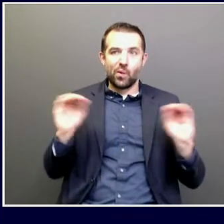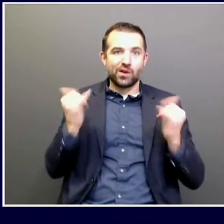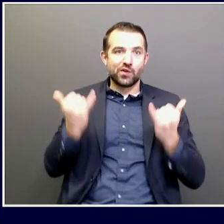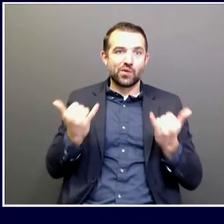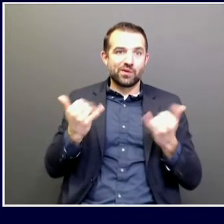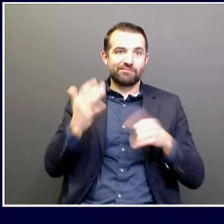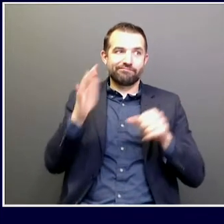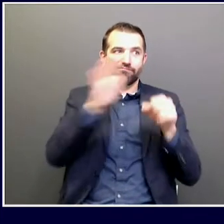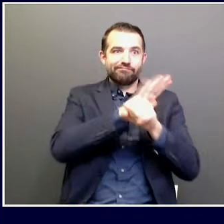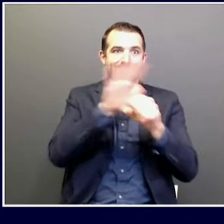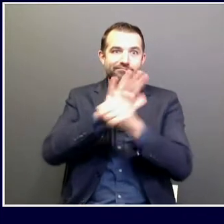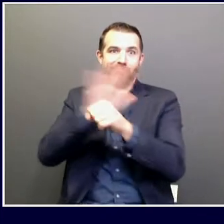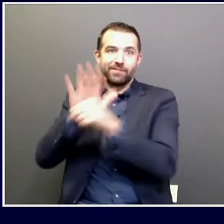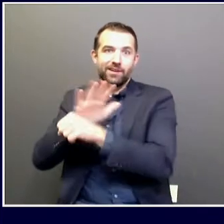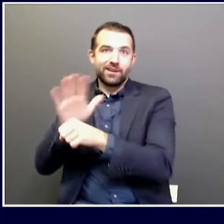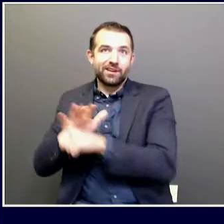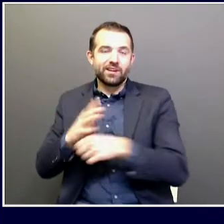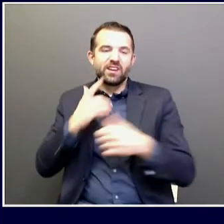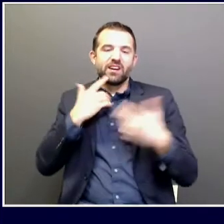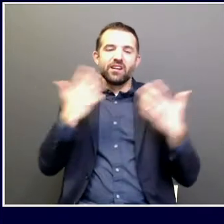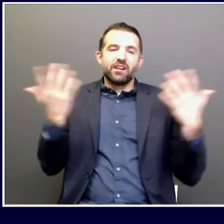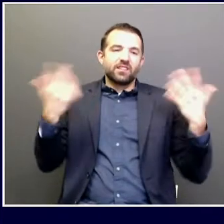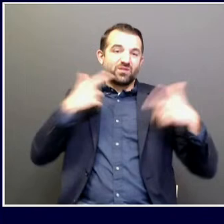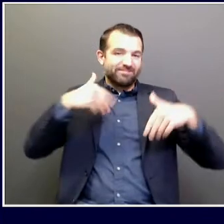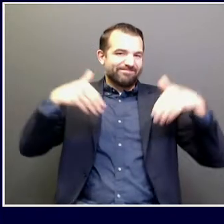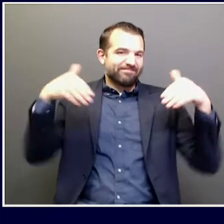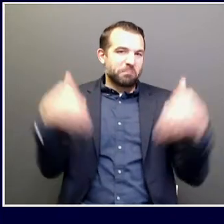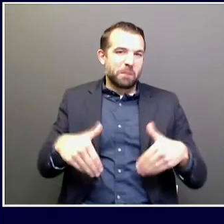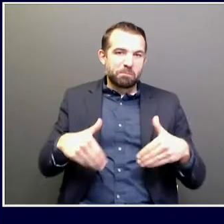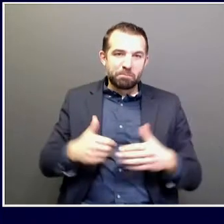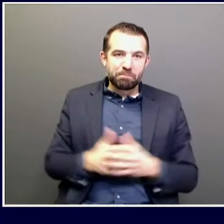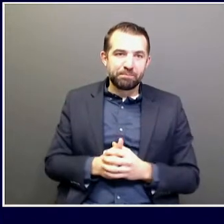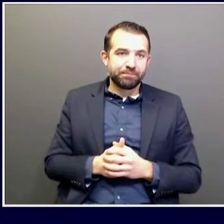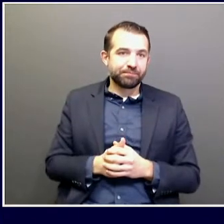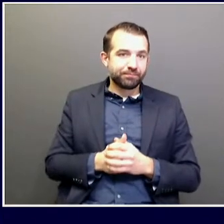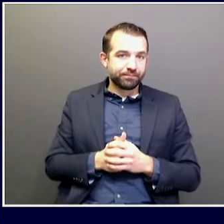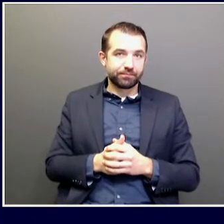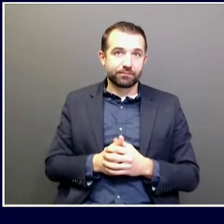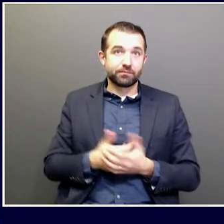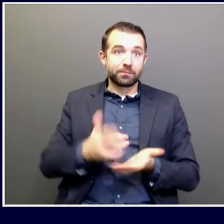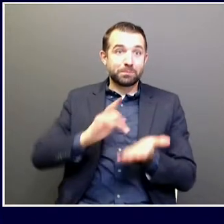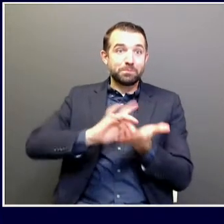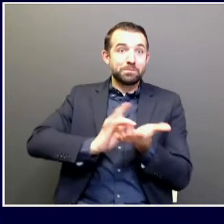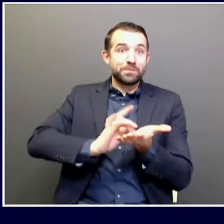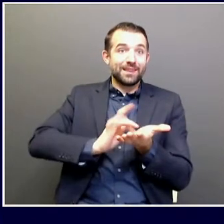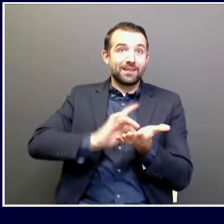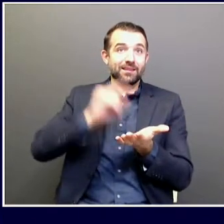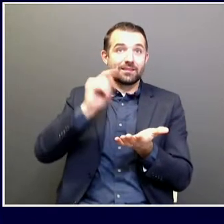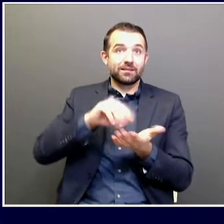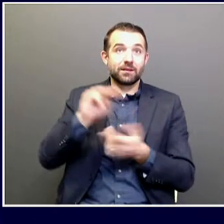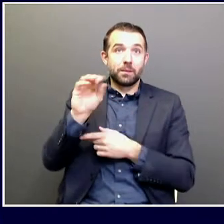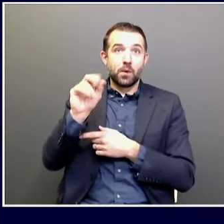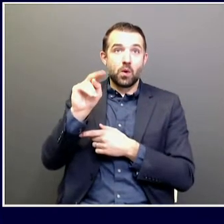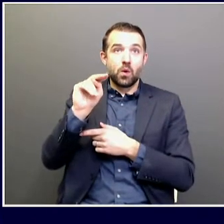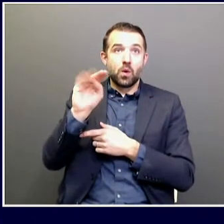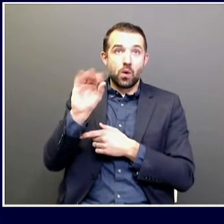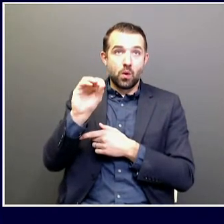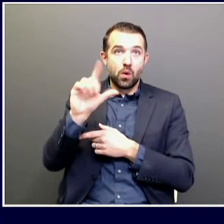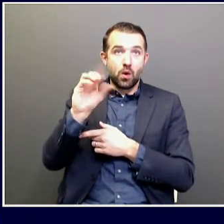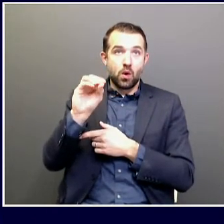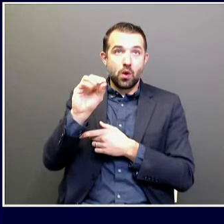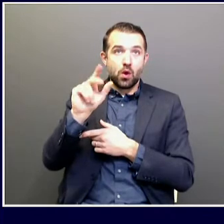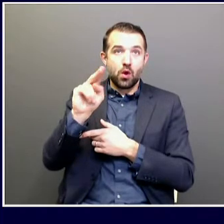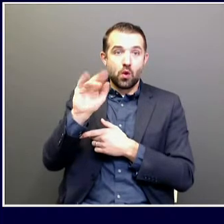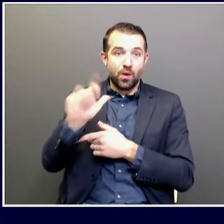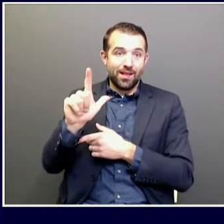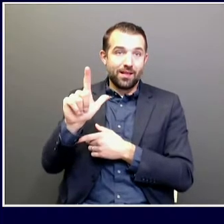help keep Maine people out of the hospital and out of critical care if administered in timely fashion, and preserve ICU capacity